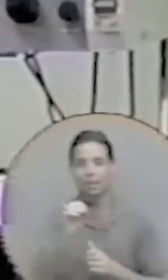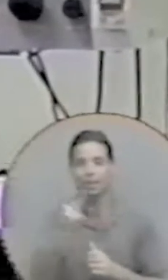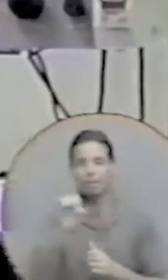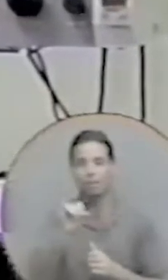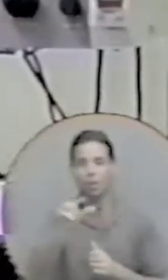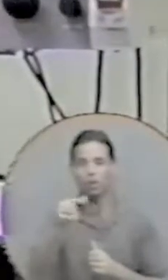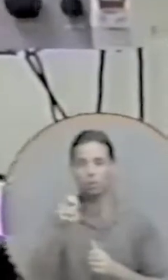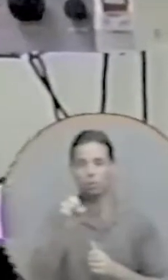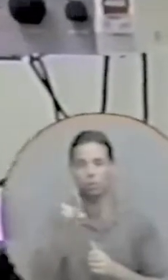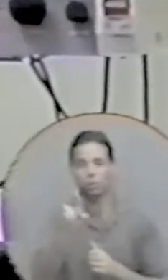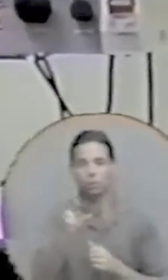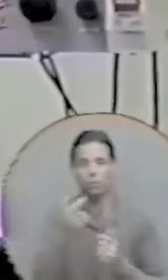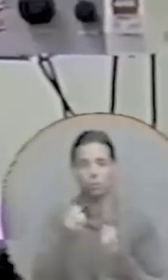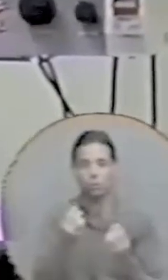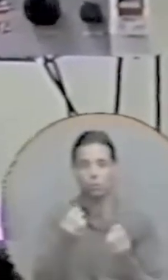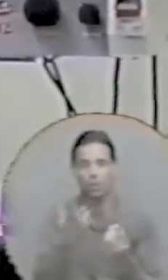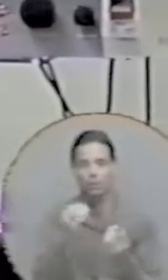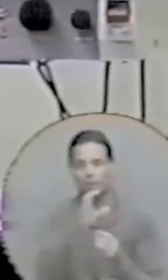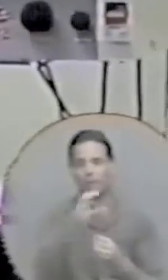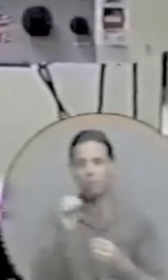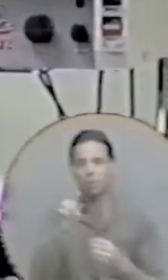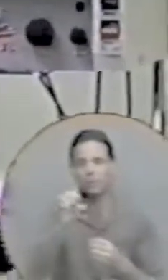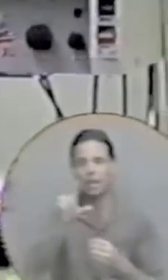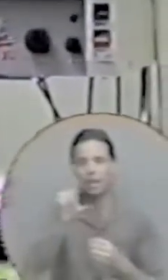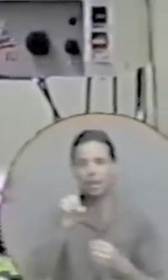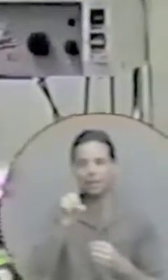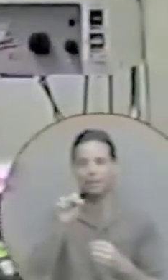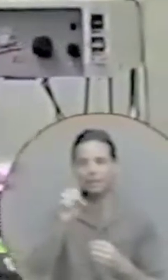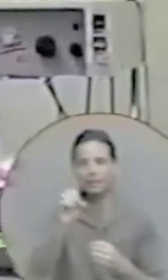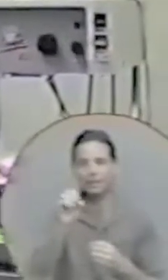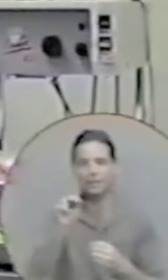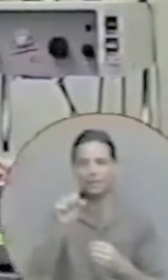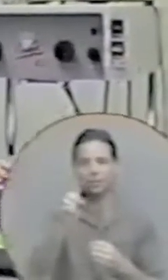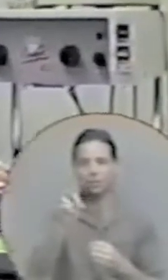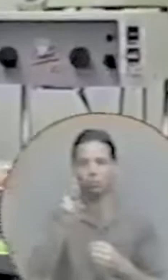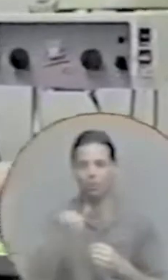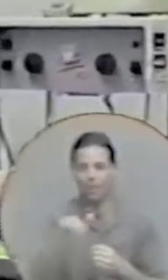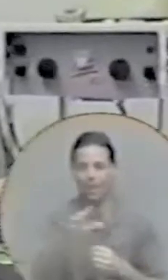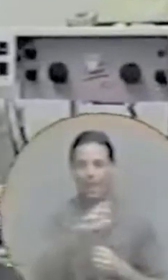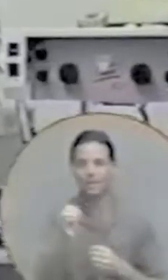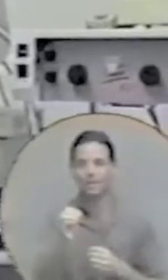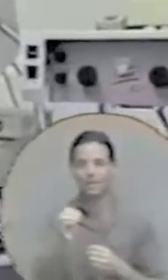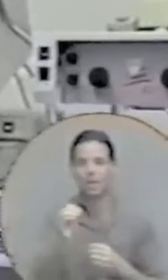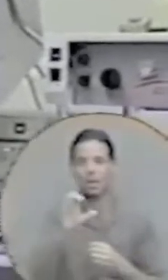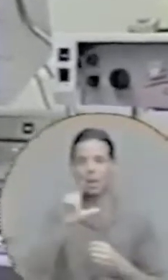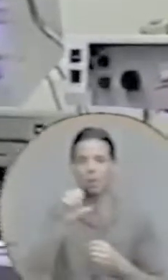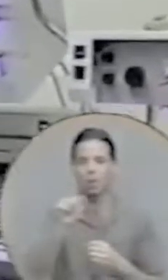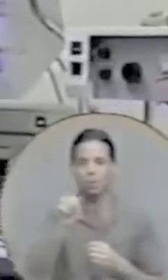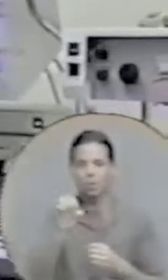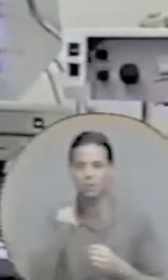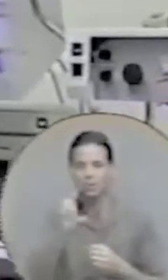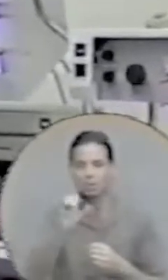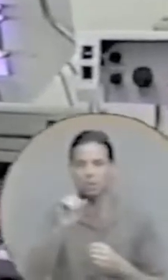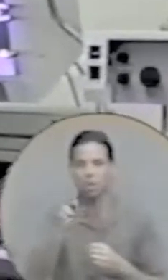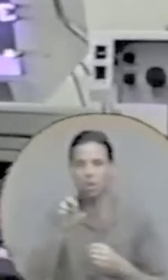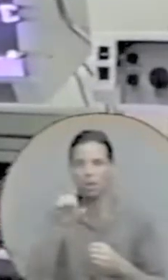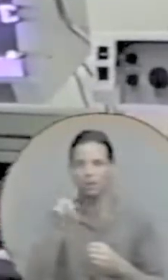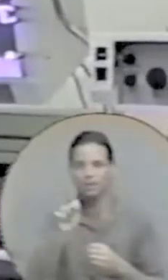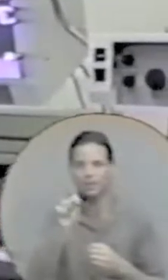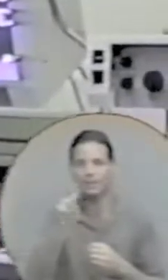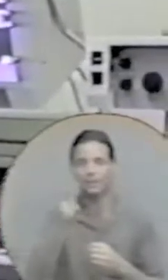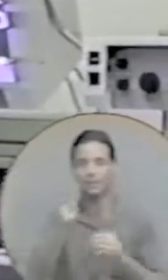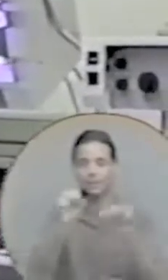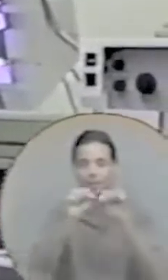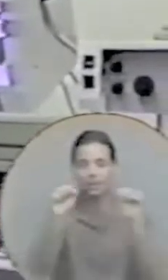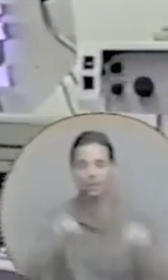out by a company called Telesensory, and it's a closed-circuit TV system that allows me